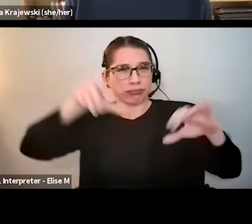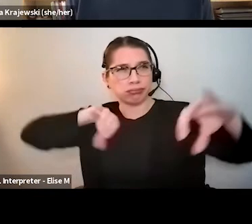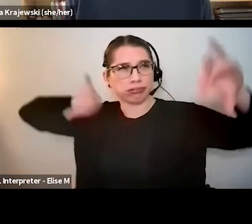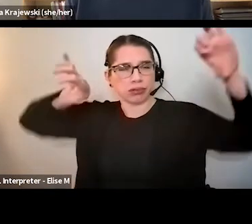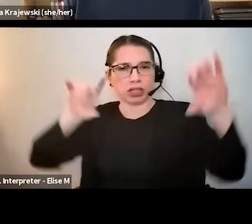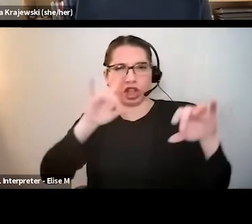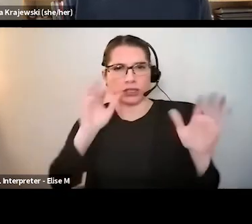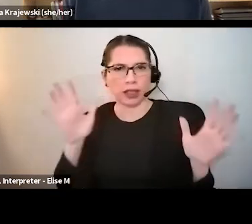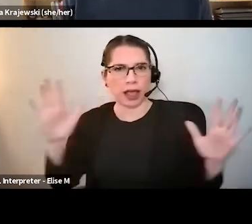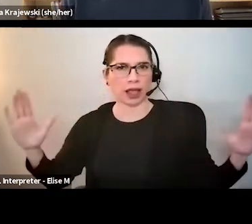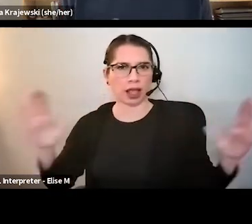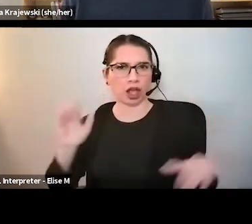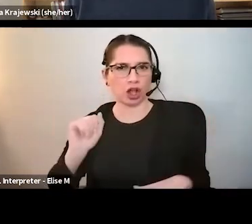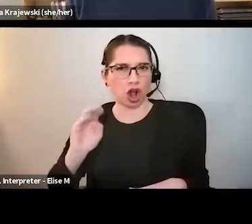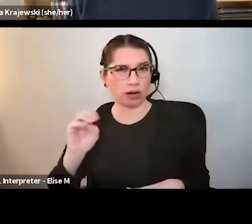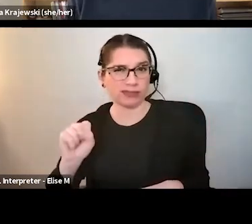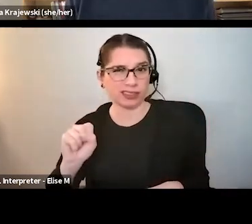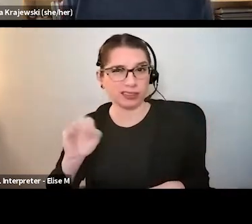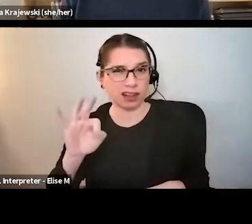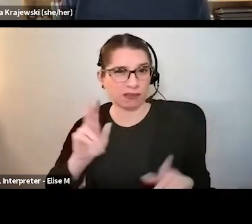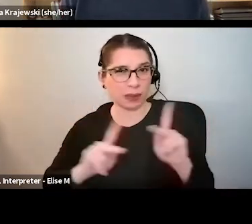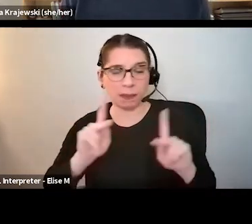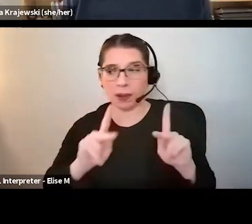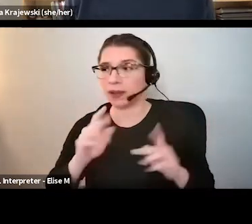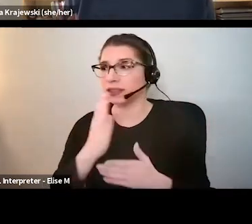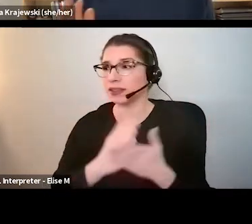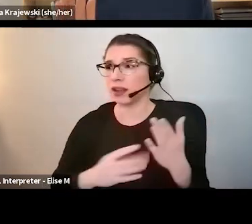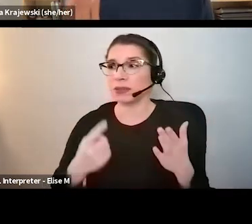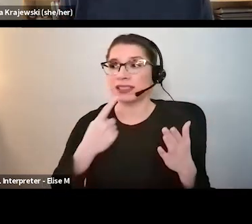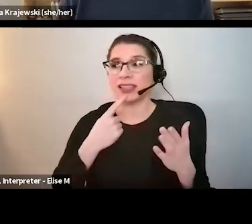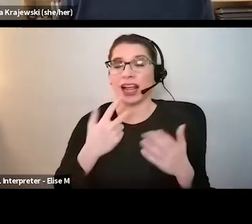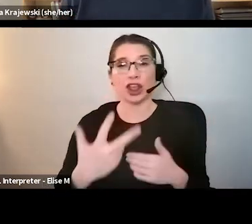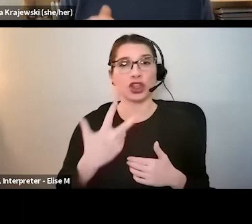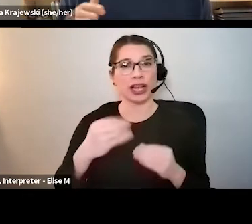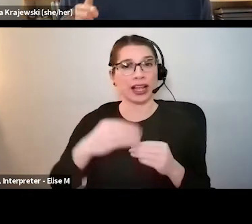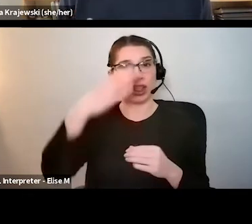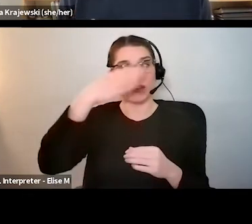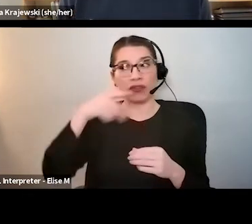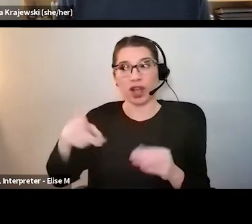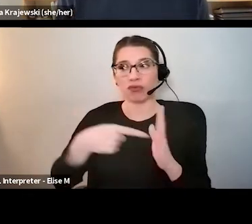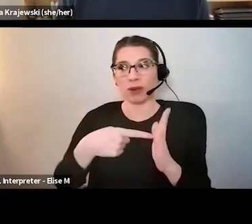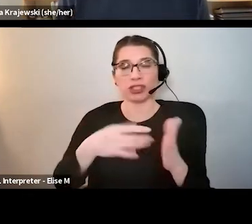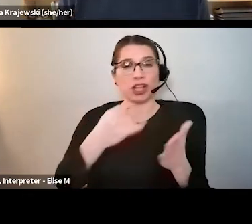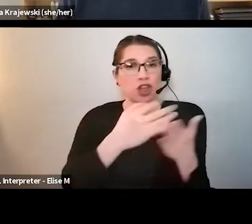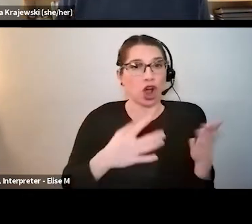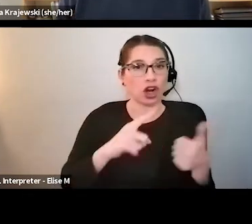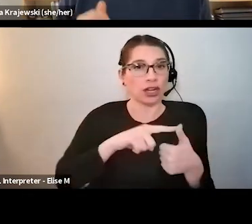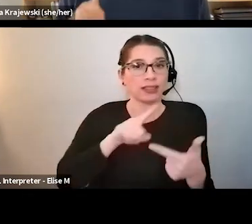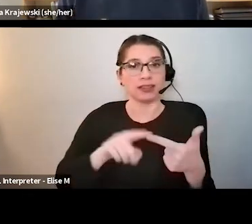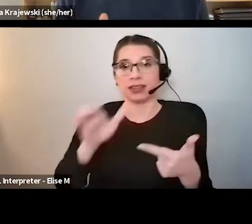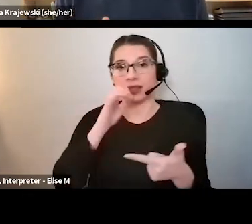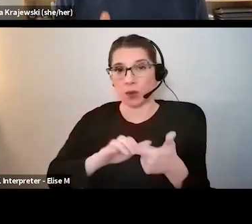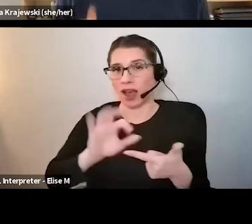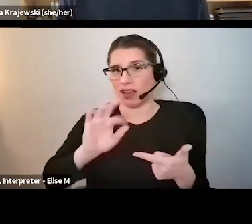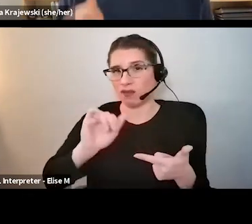and some have even speculated that the lively trio in the foreground represent the artist, his wife, Frida Kahlo, and